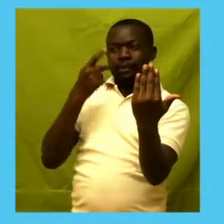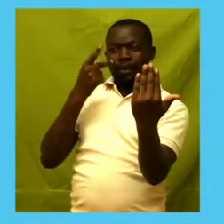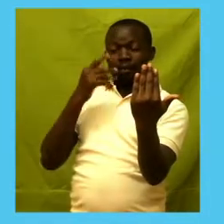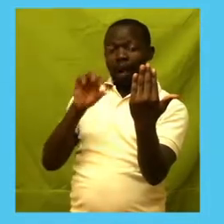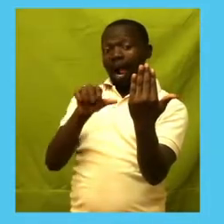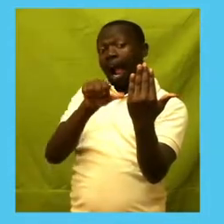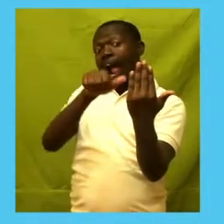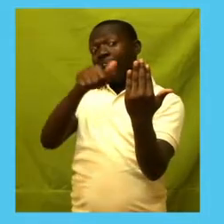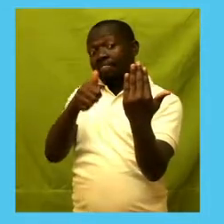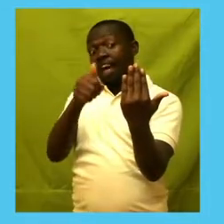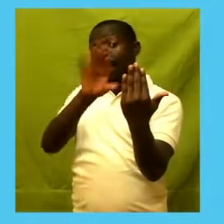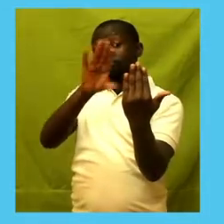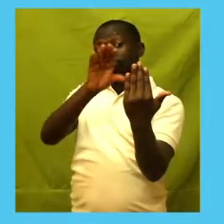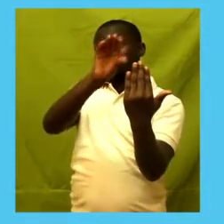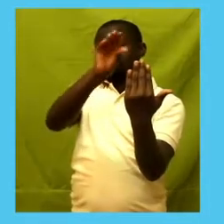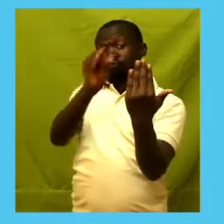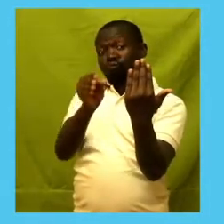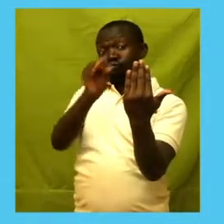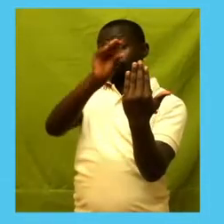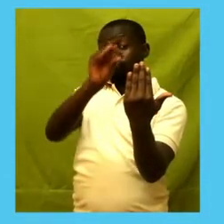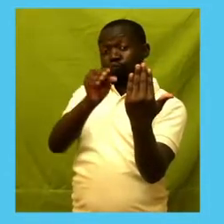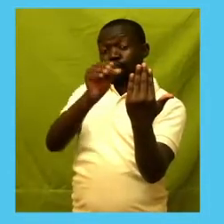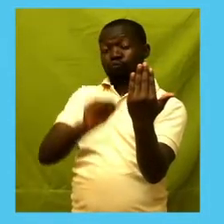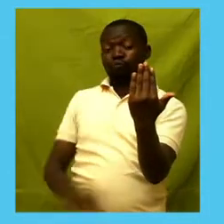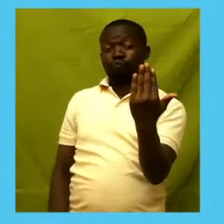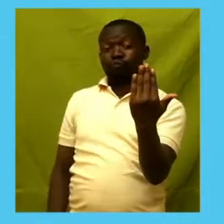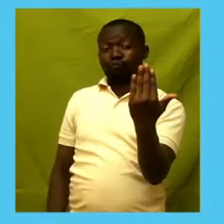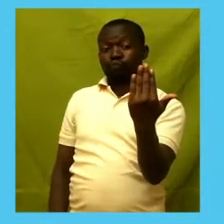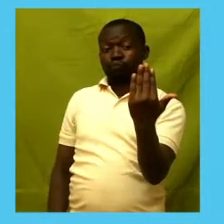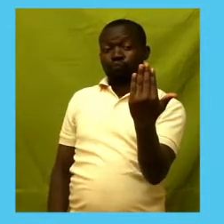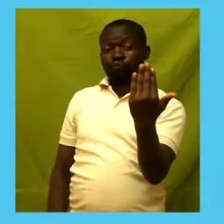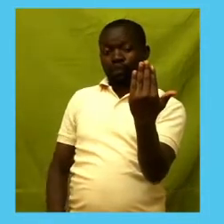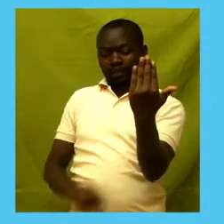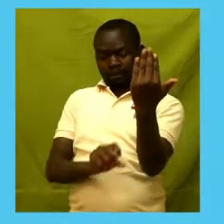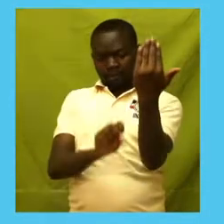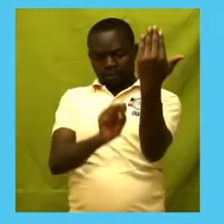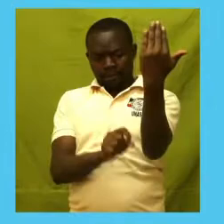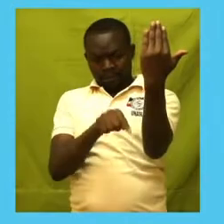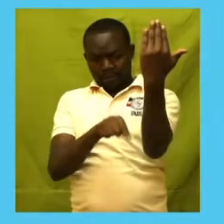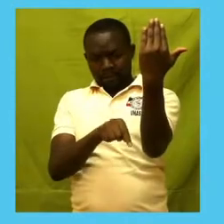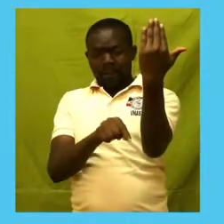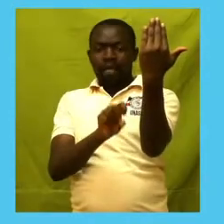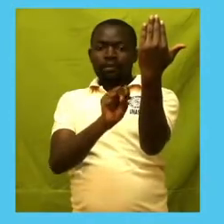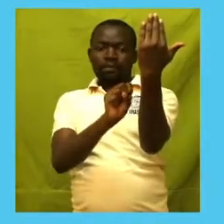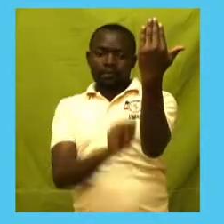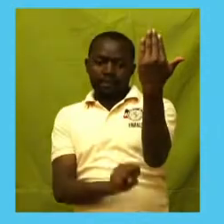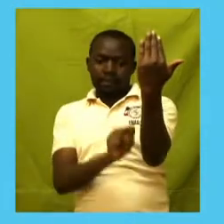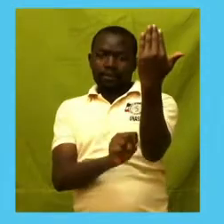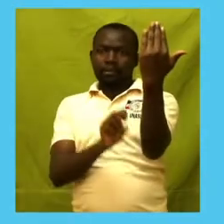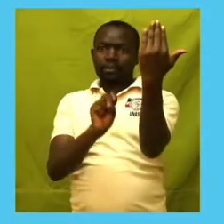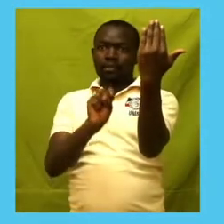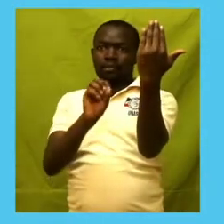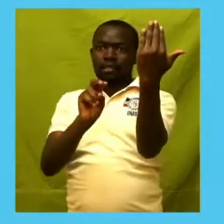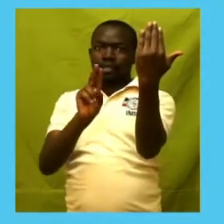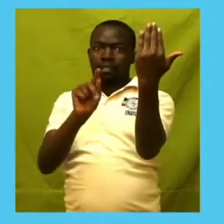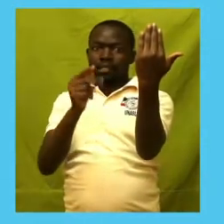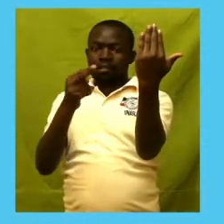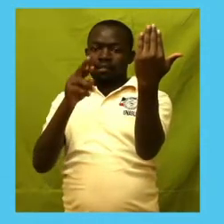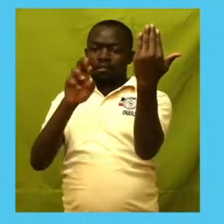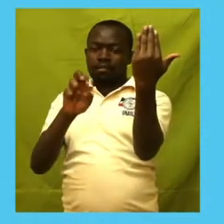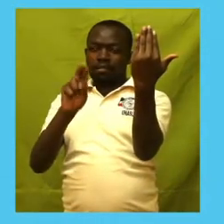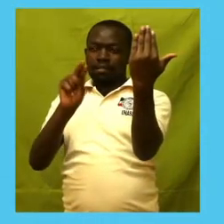see another ocean called the Southern Ocean. So the Southern